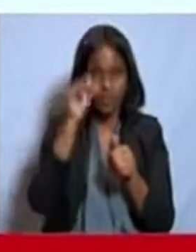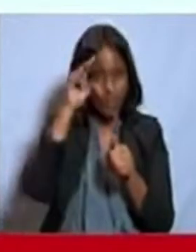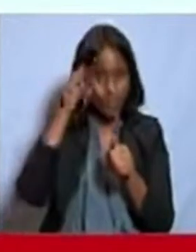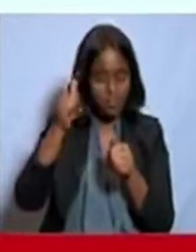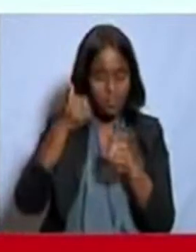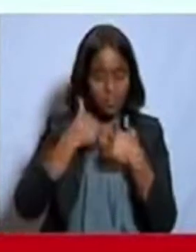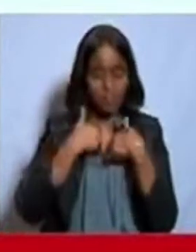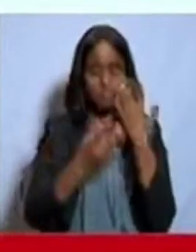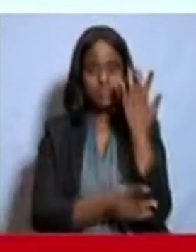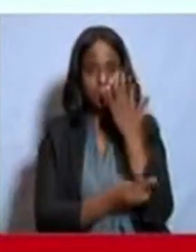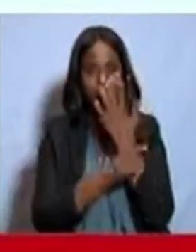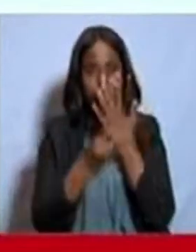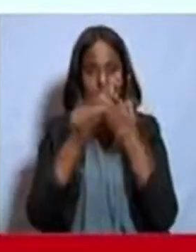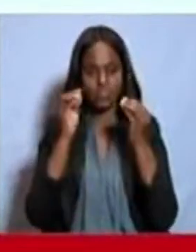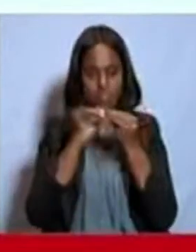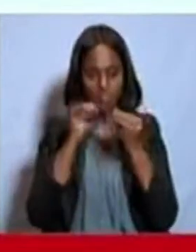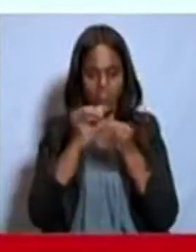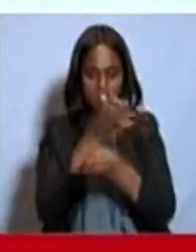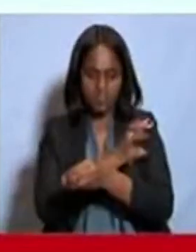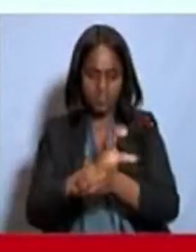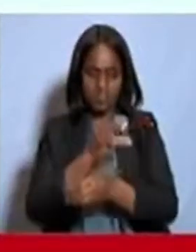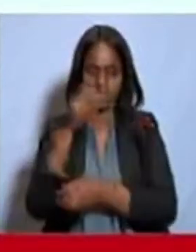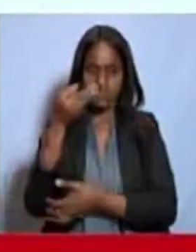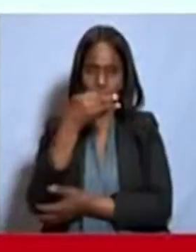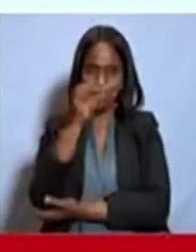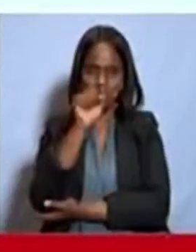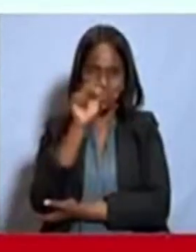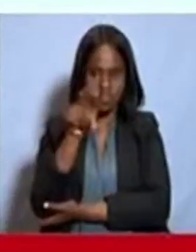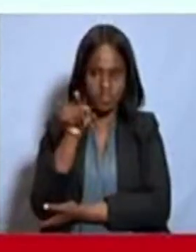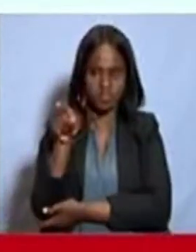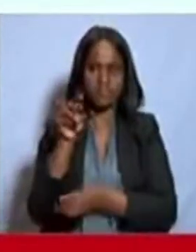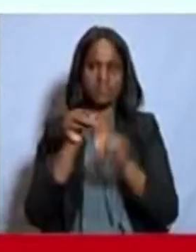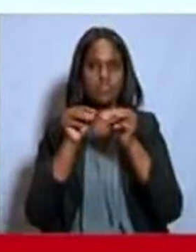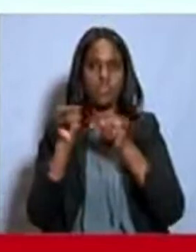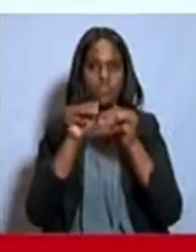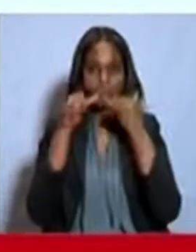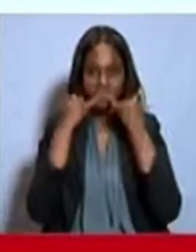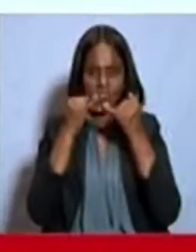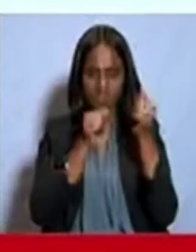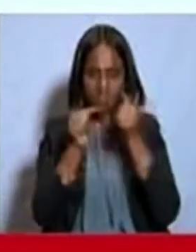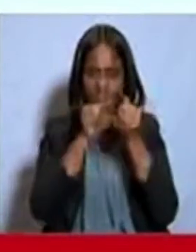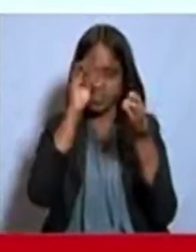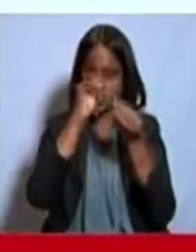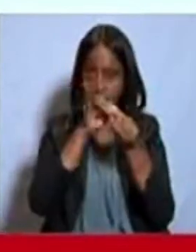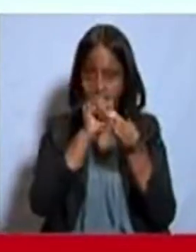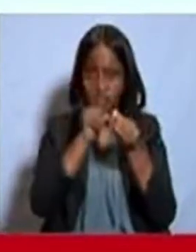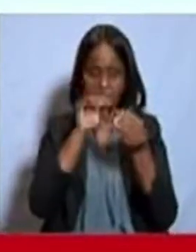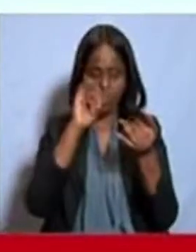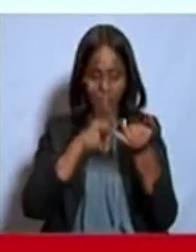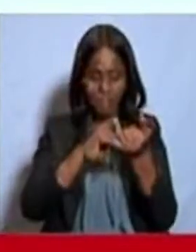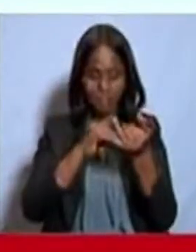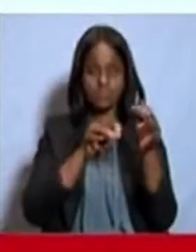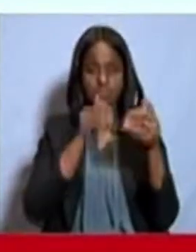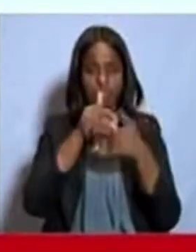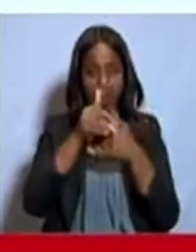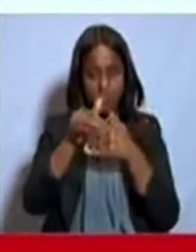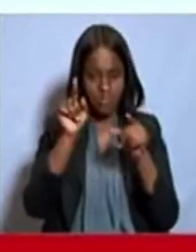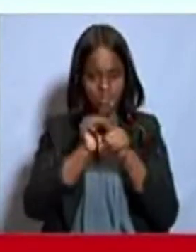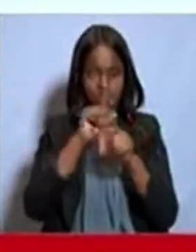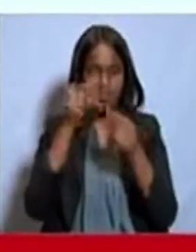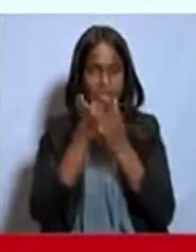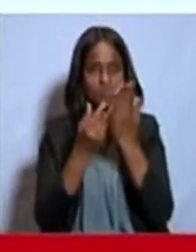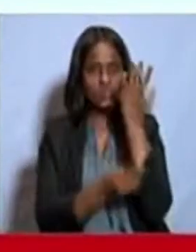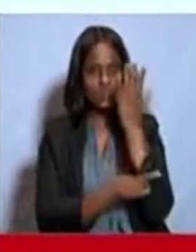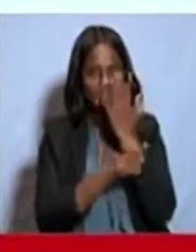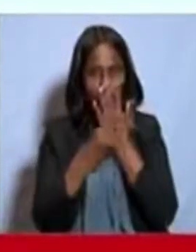has developed an electronic FSP management information system. In addition, a social registry is being developed through